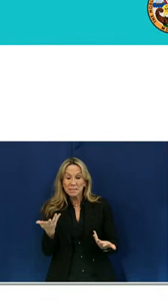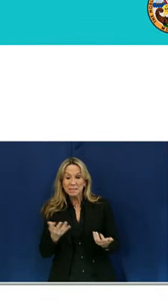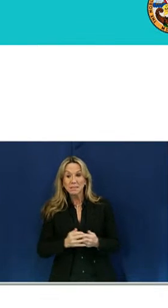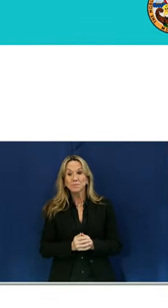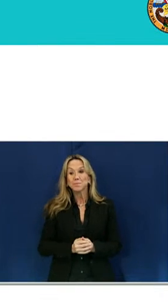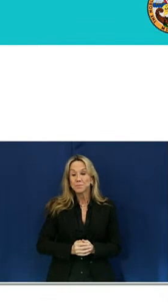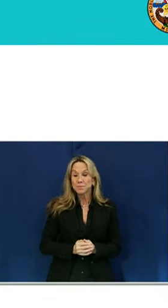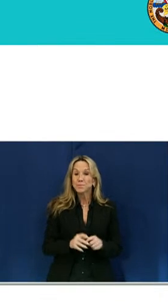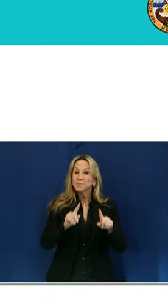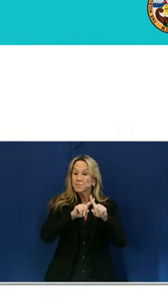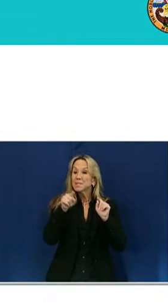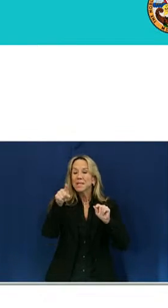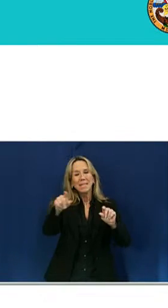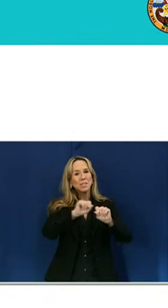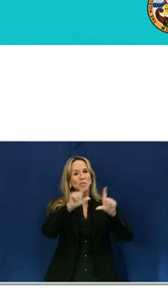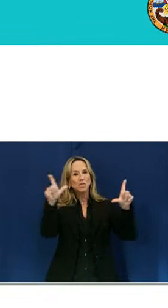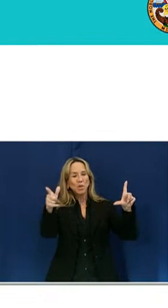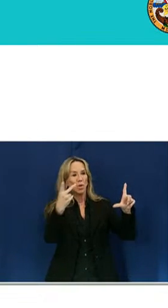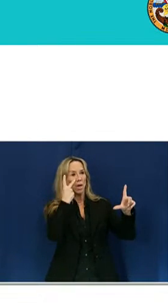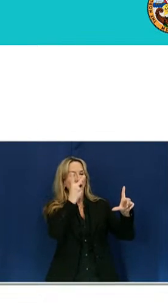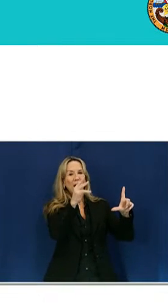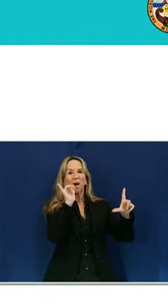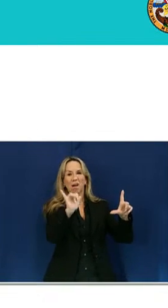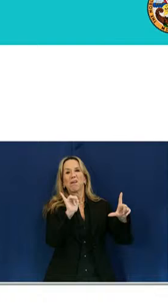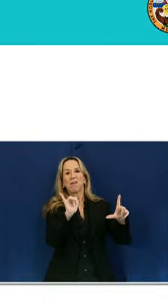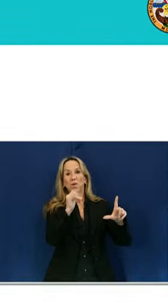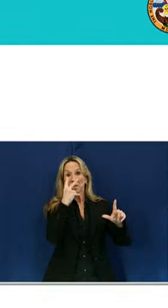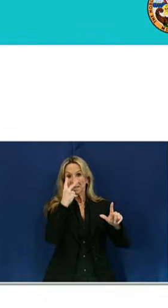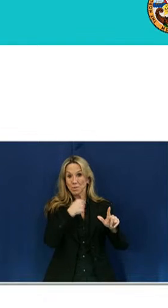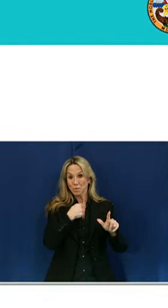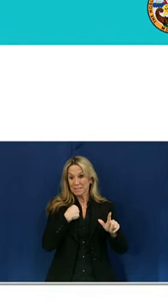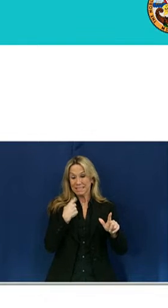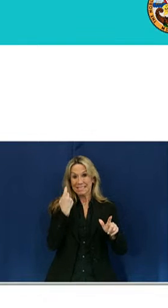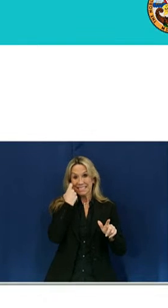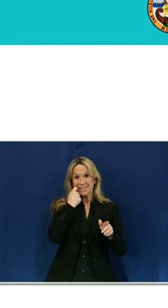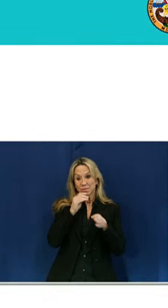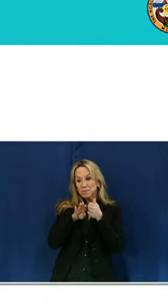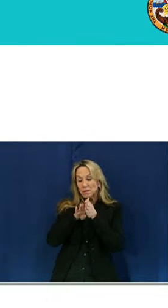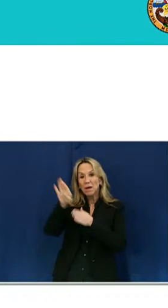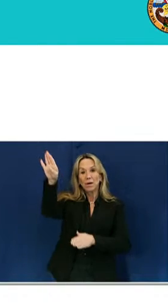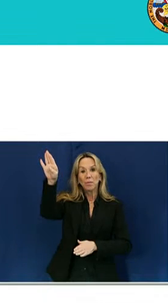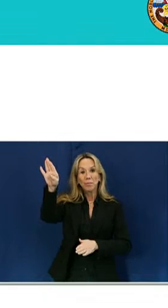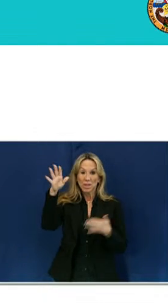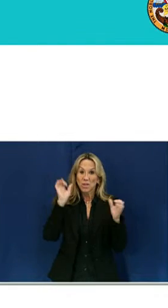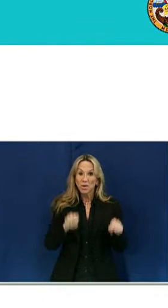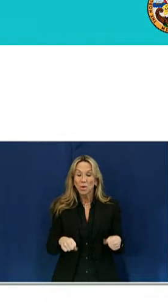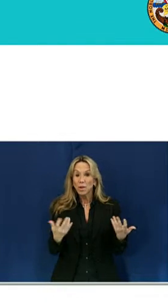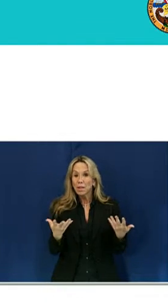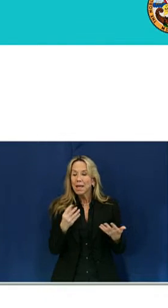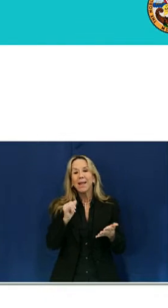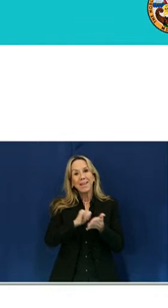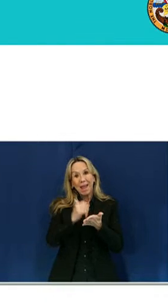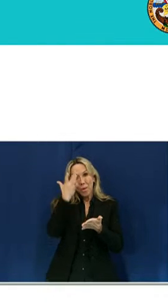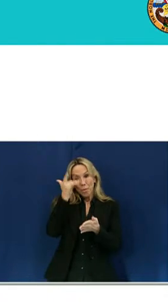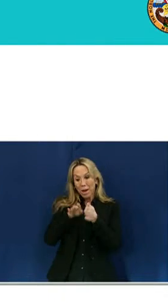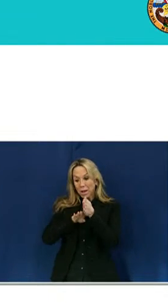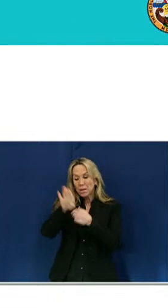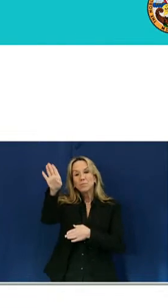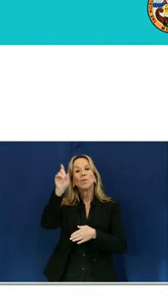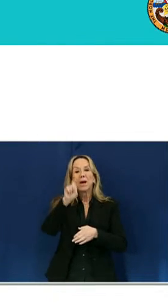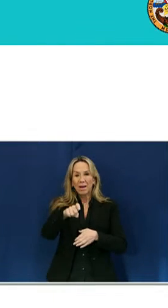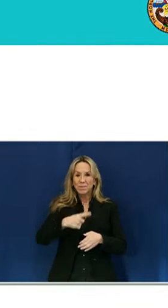there. But I think that this chart shows us the trajectory that we were on, what we were facing as a region, and why we have to come